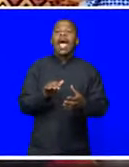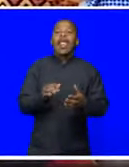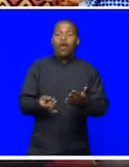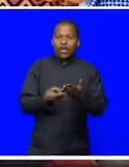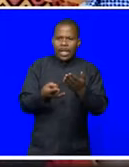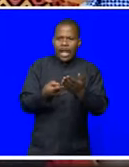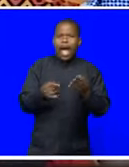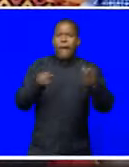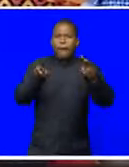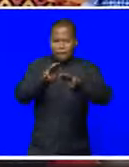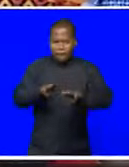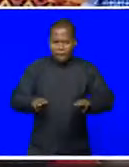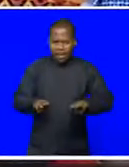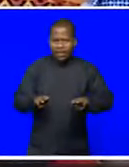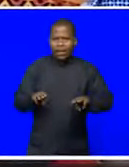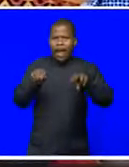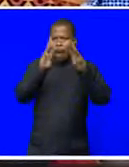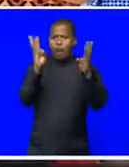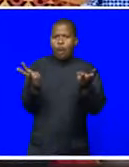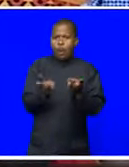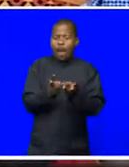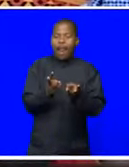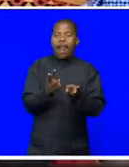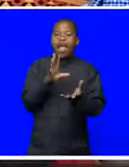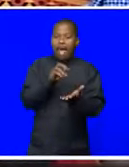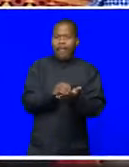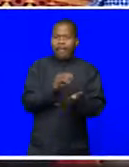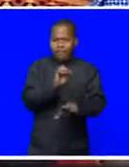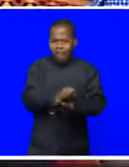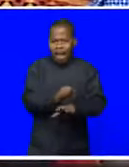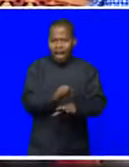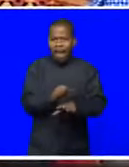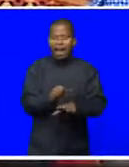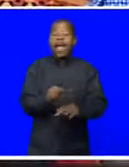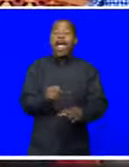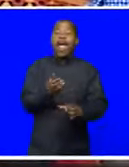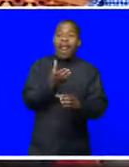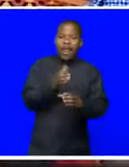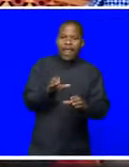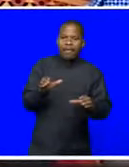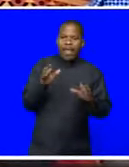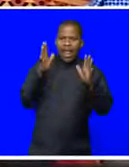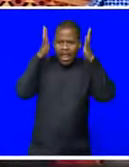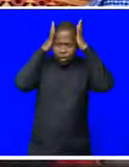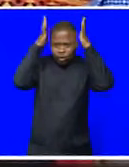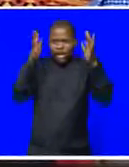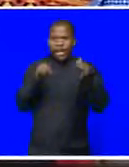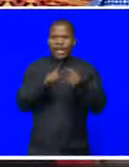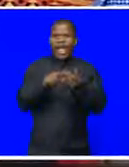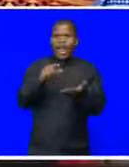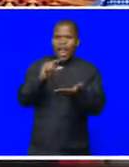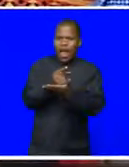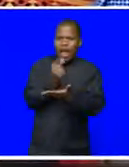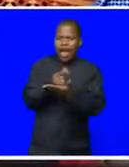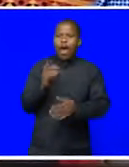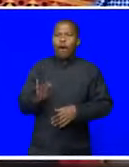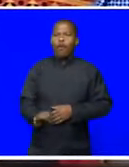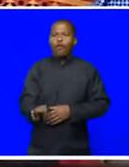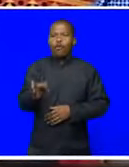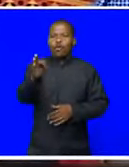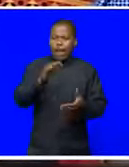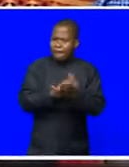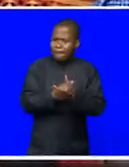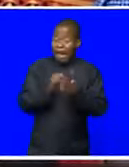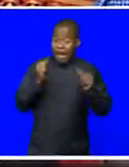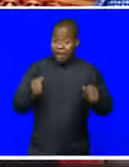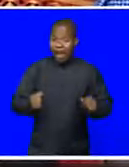world. Your Majesty, the future of Ghana and Eswatini relations can only be brighter. I also have the